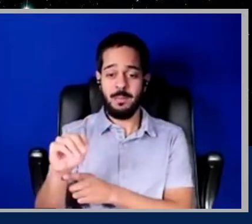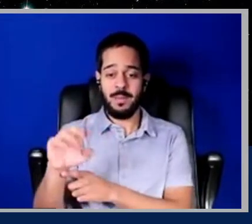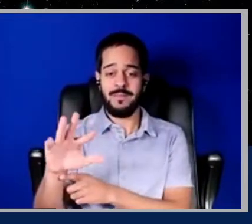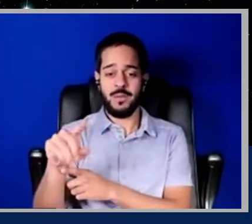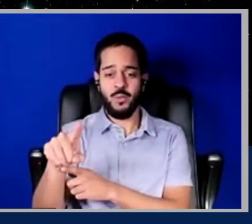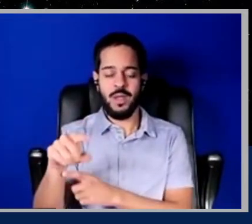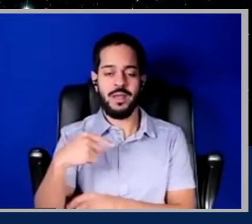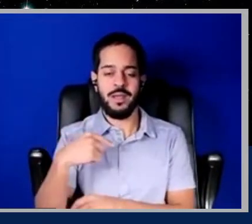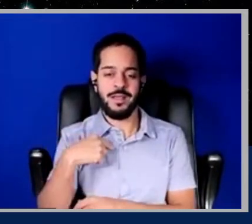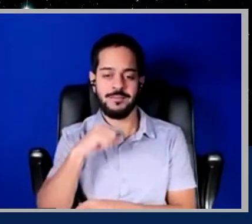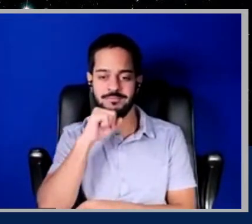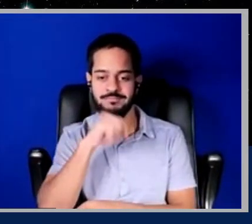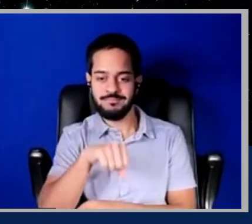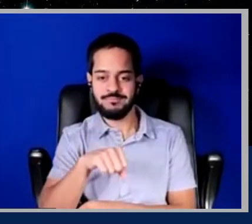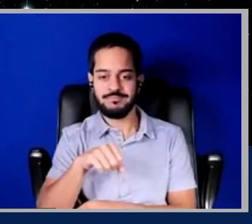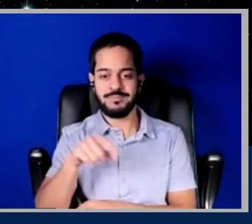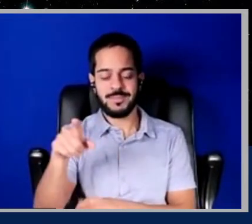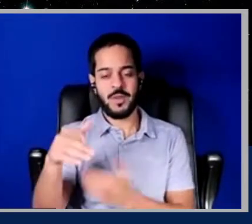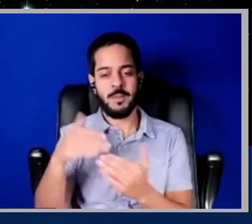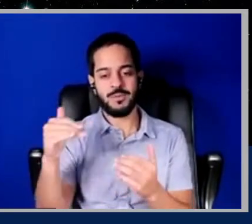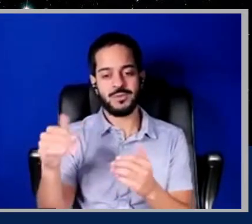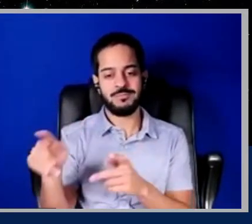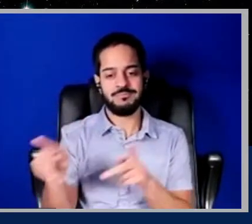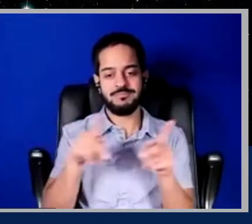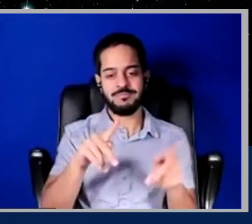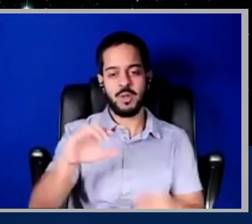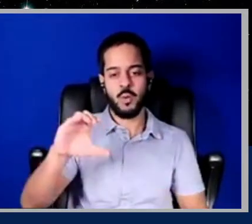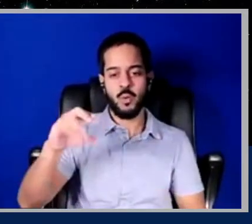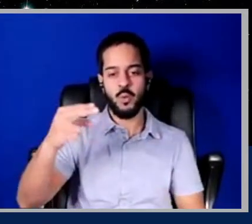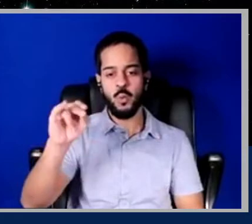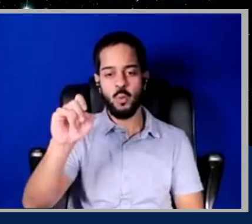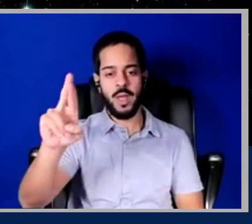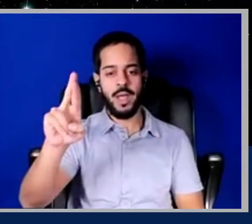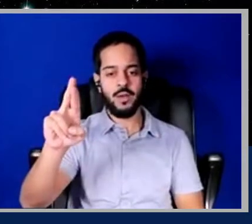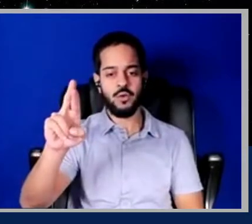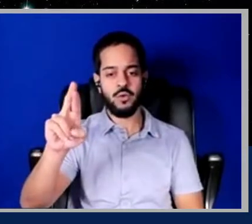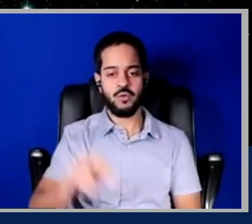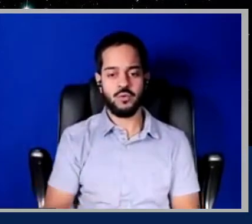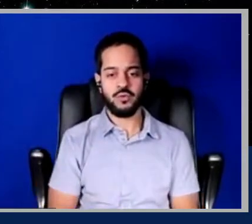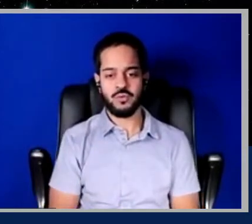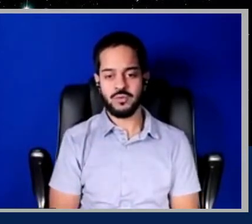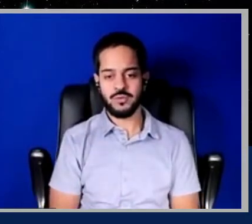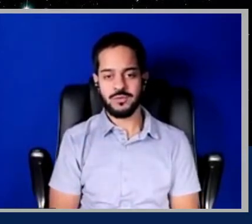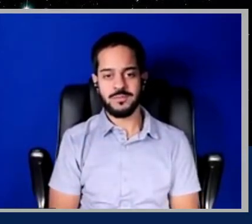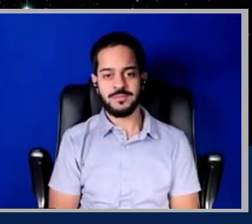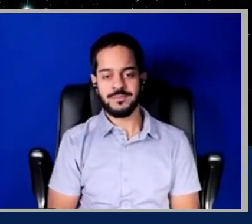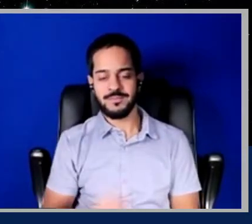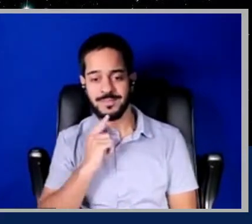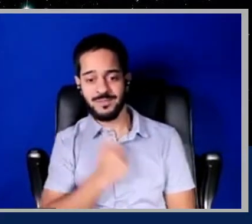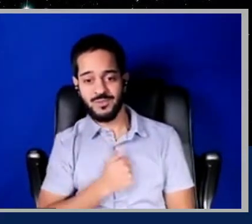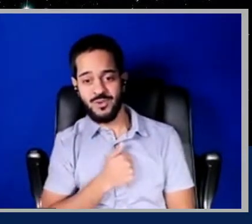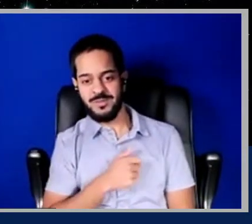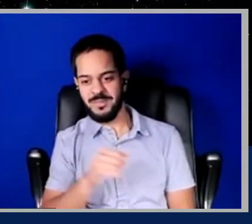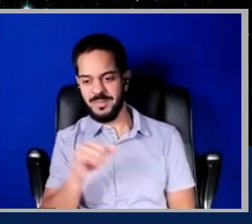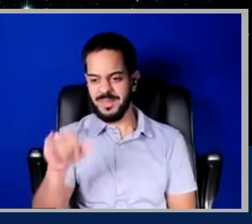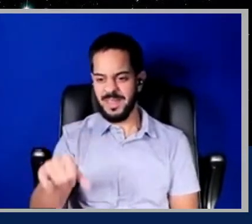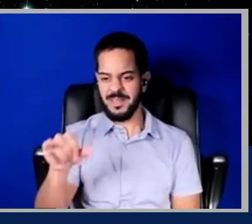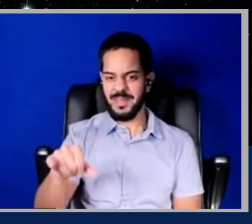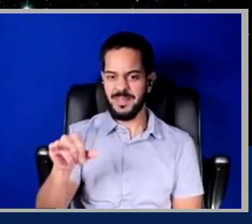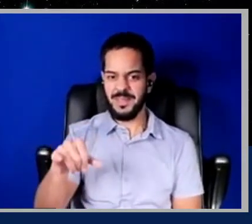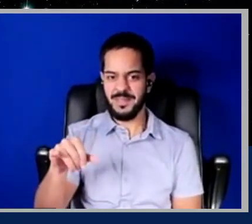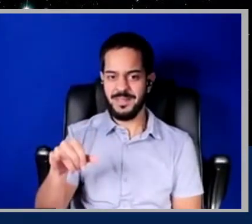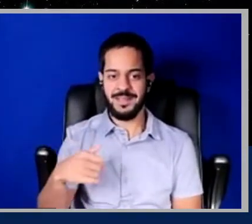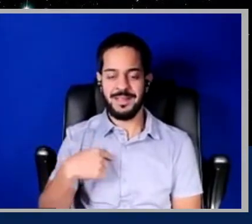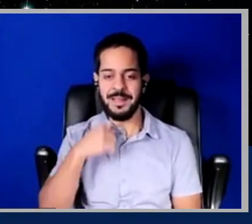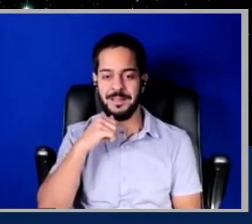speaks to the choir lover in me. And now sorry. That's it. That one started out of the gate a